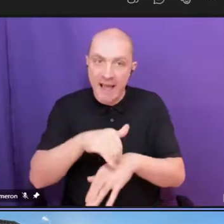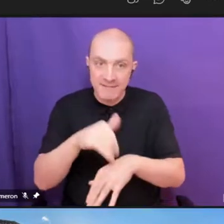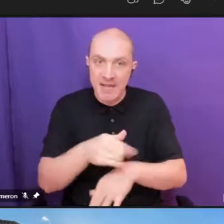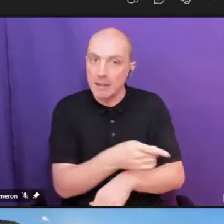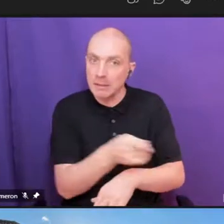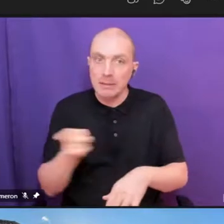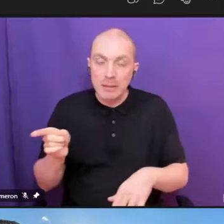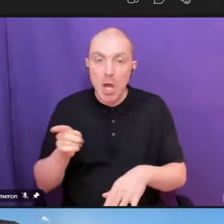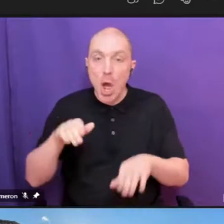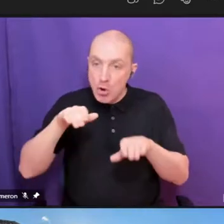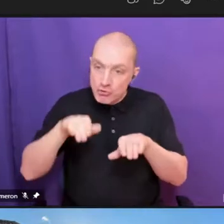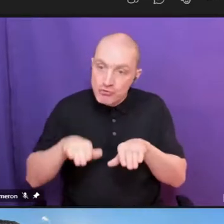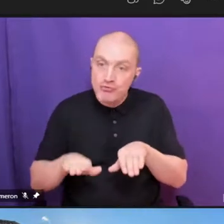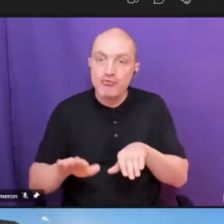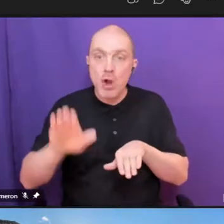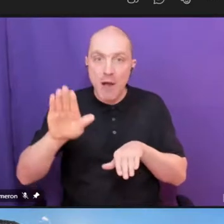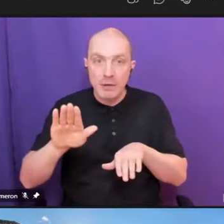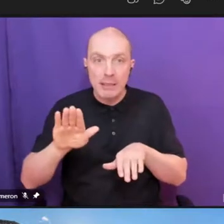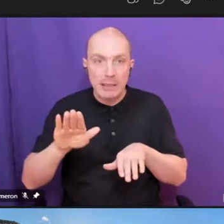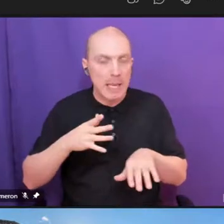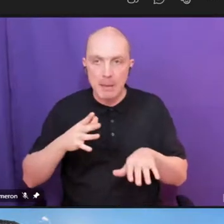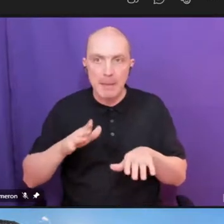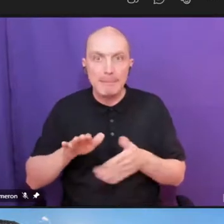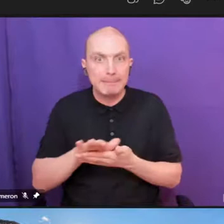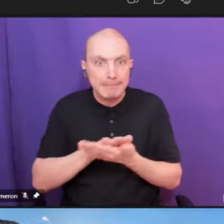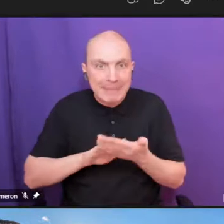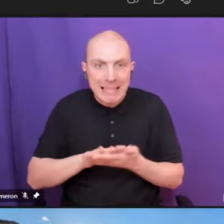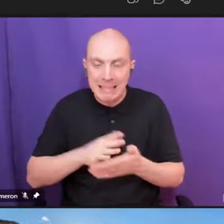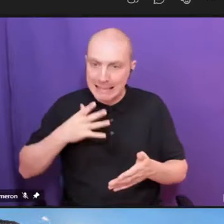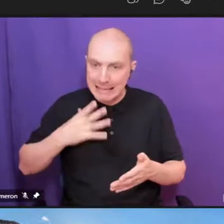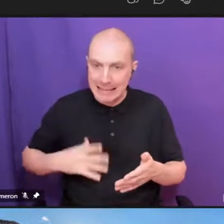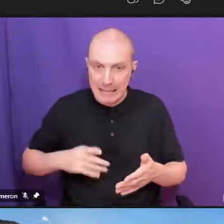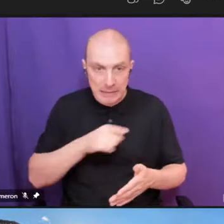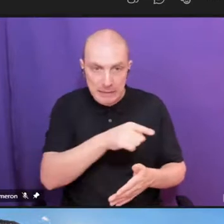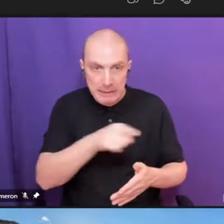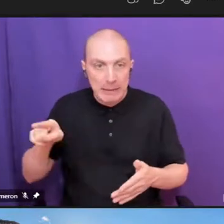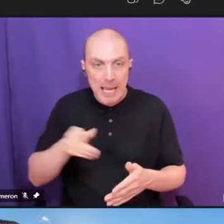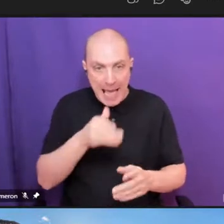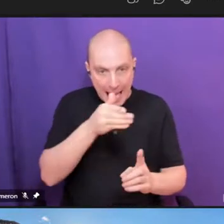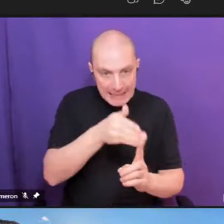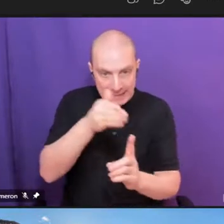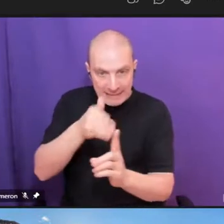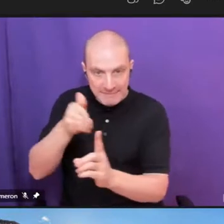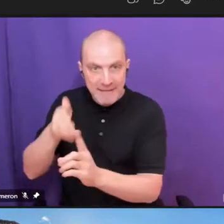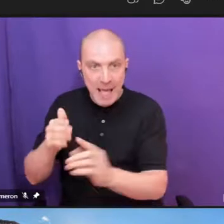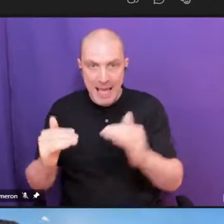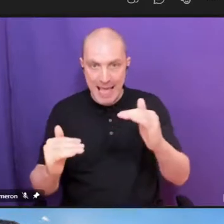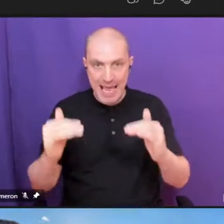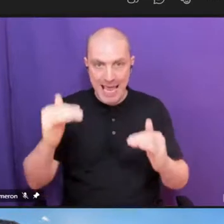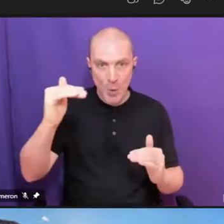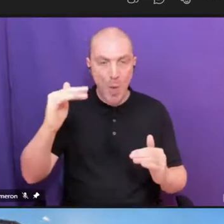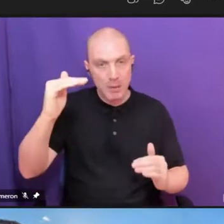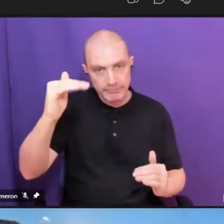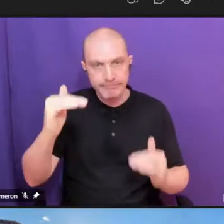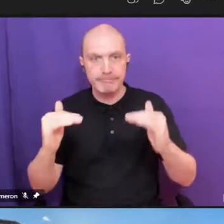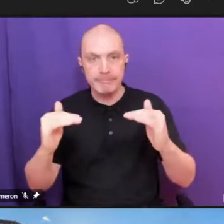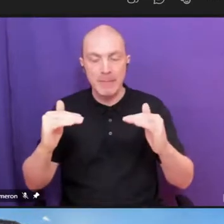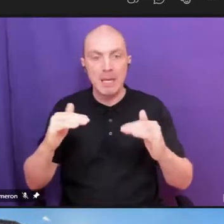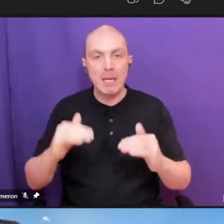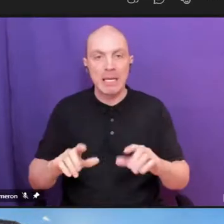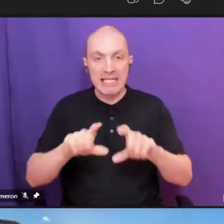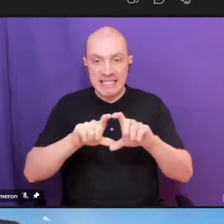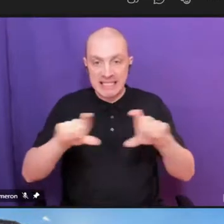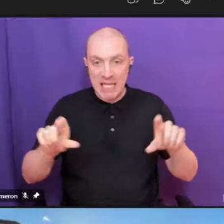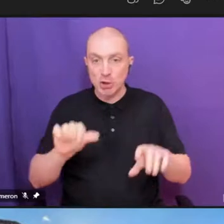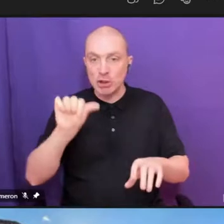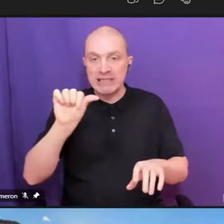and others making sure that tackling inequalities is a priority going forward. Section 6 covers service